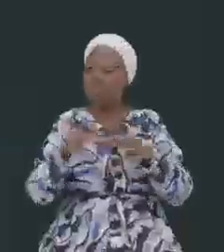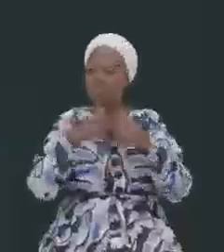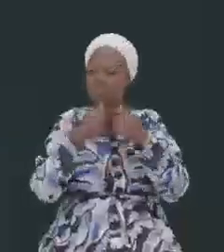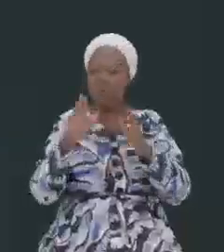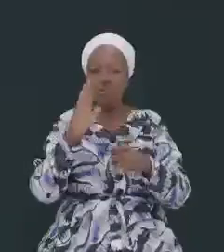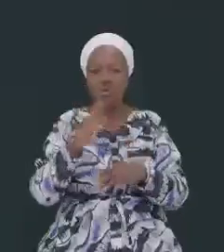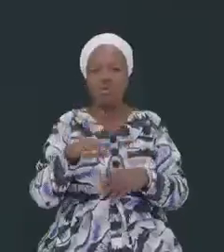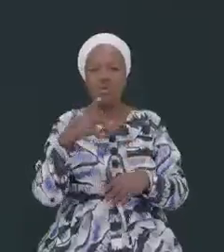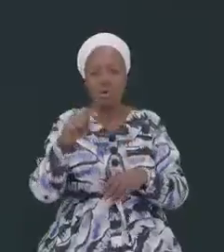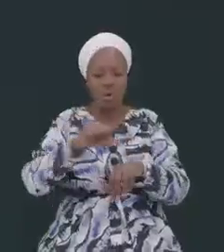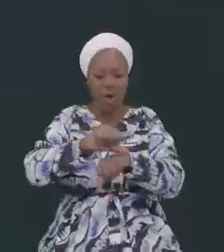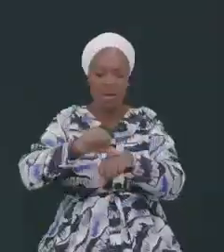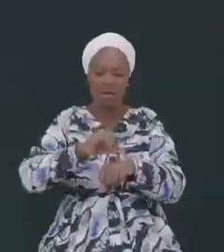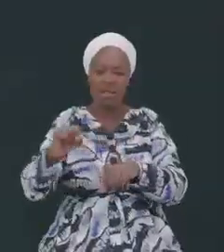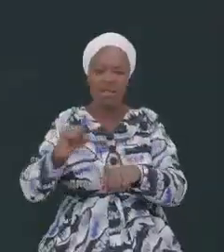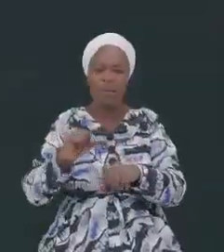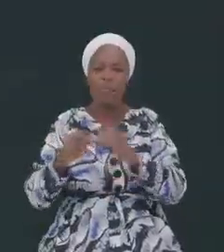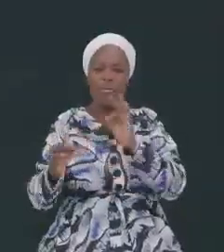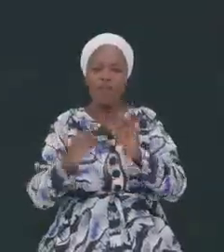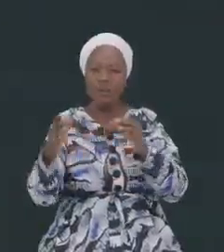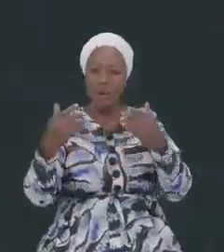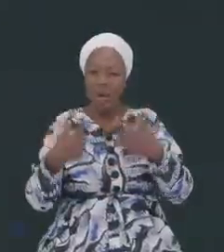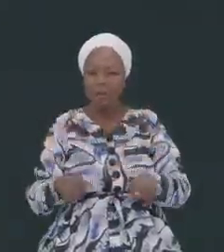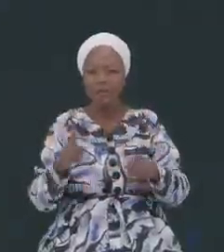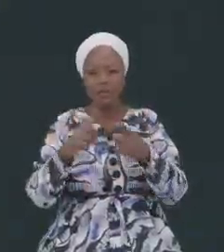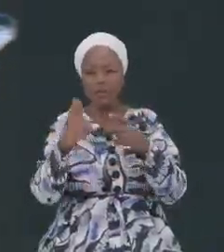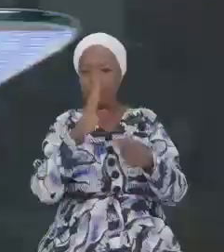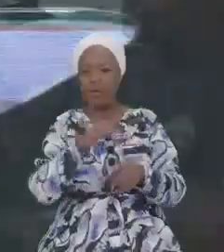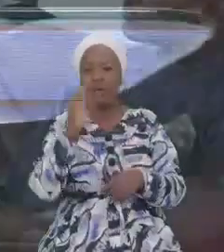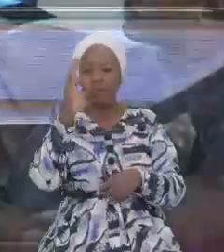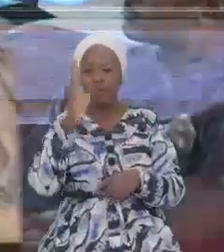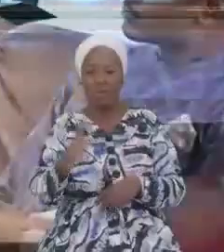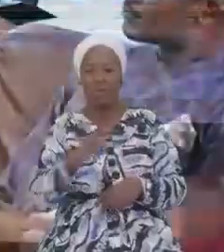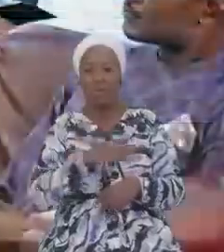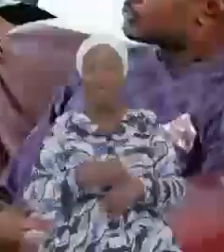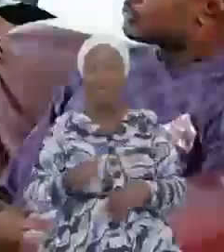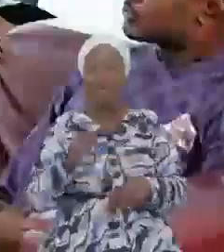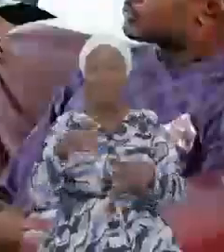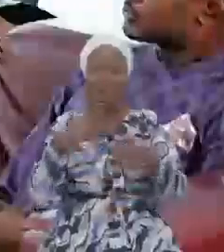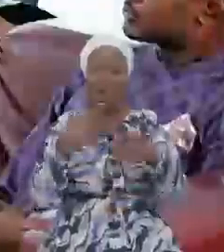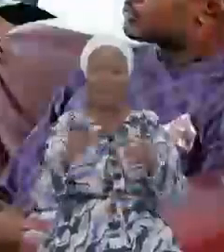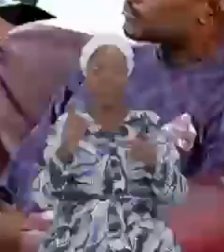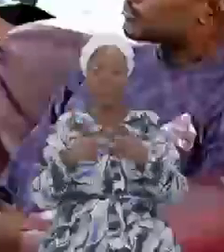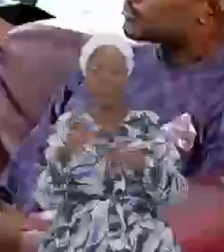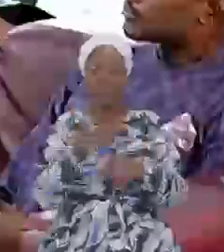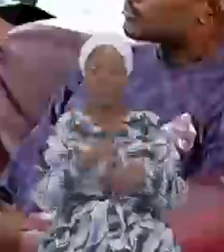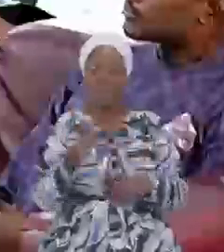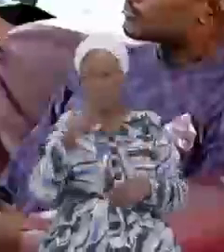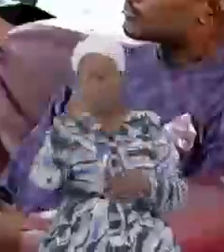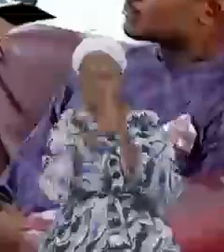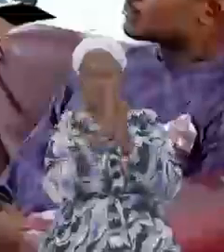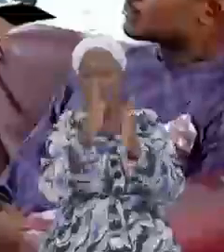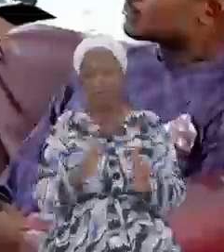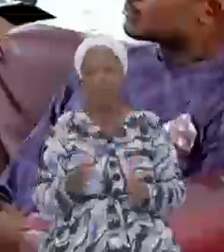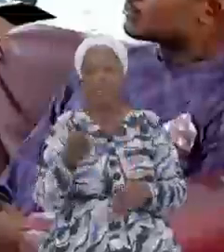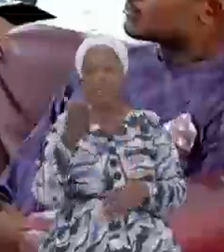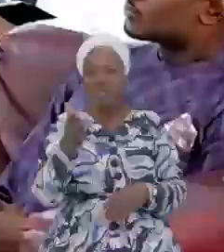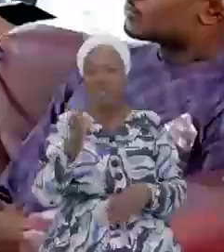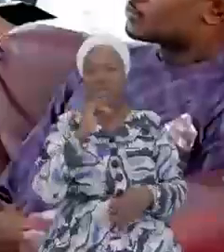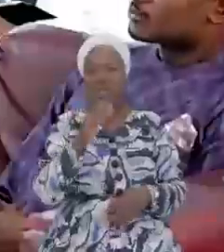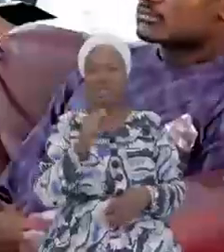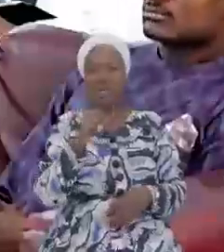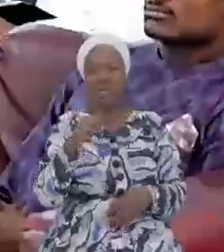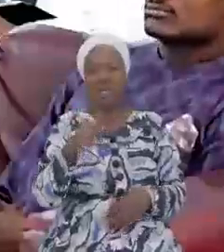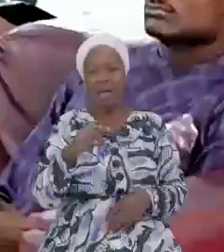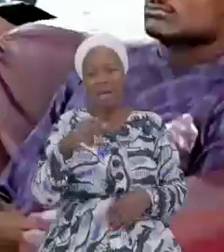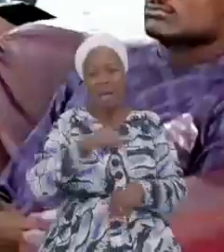your anointing. If you happen to be a preacher, if you happen to be a Christian, if you happen to be a believer, there is an